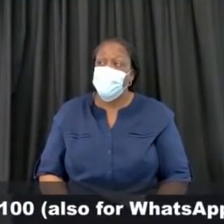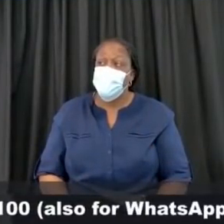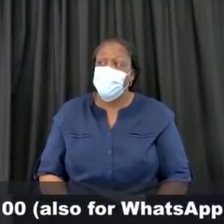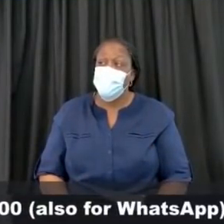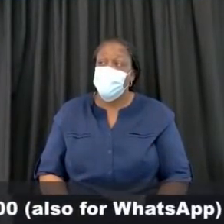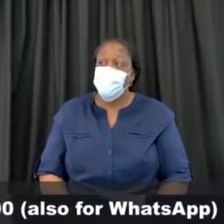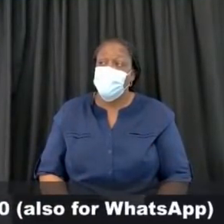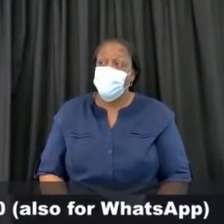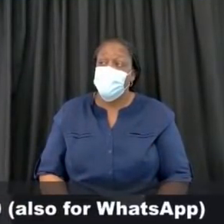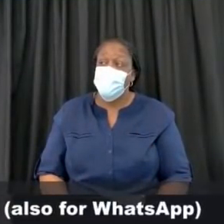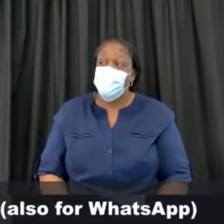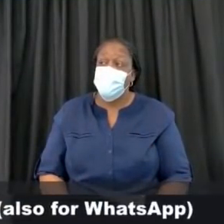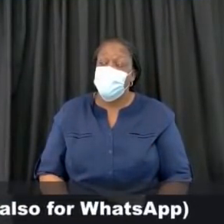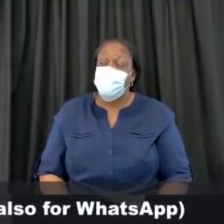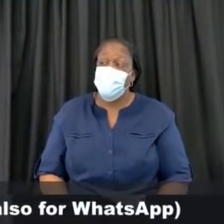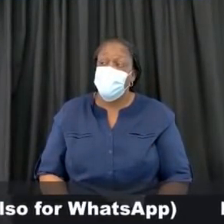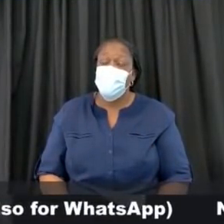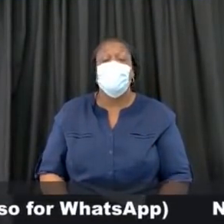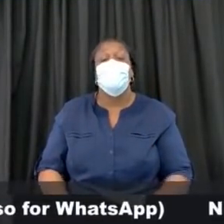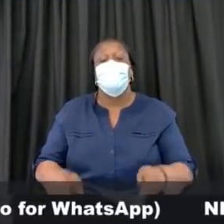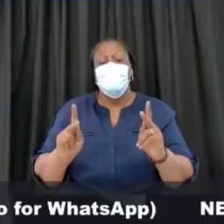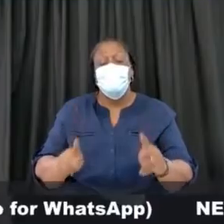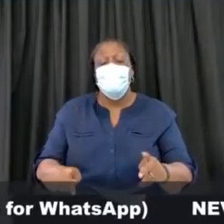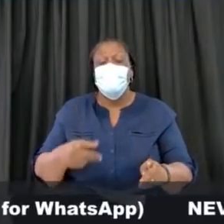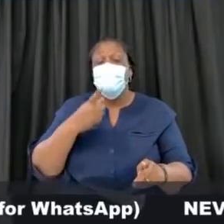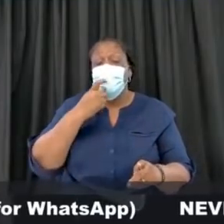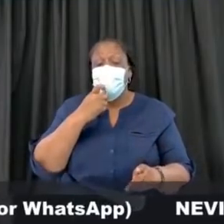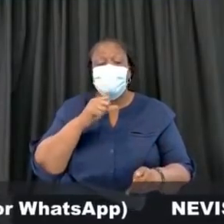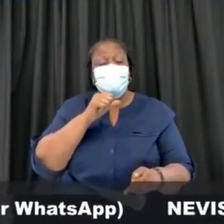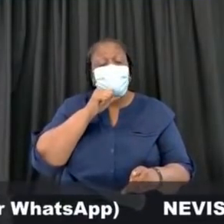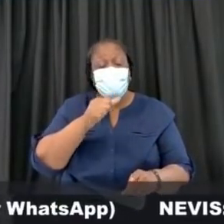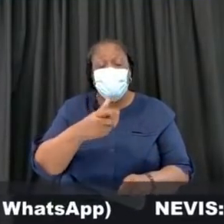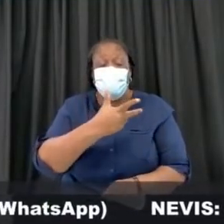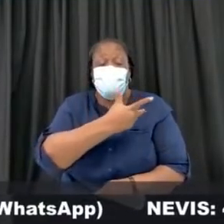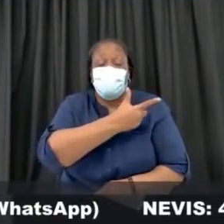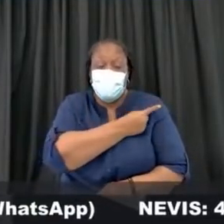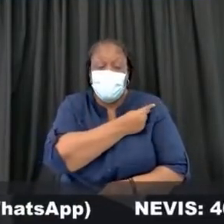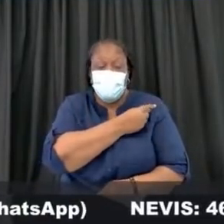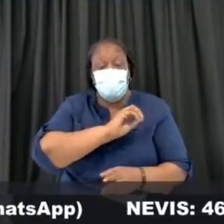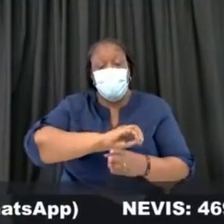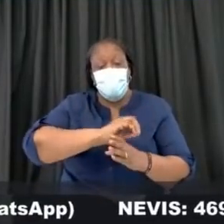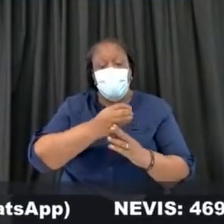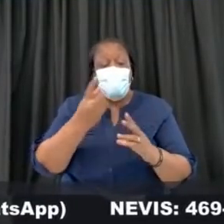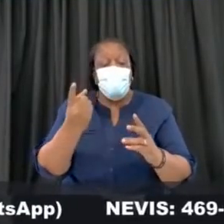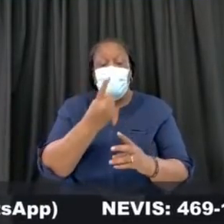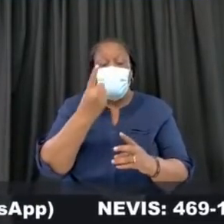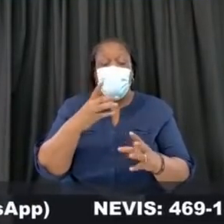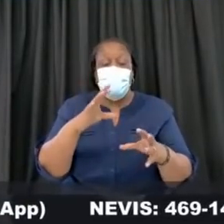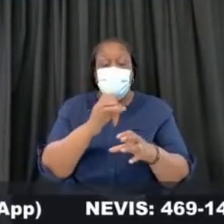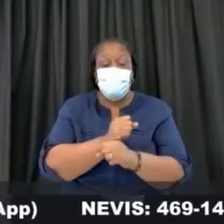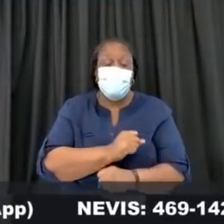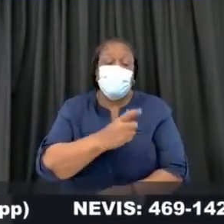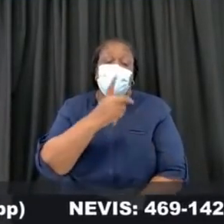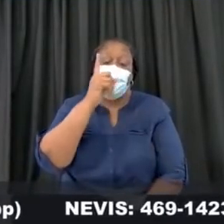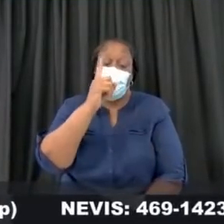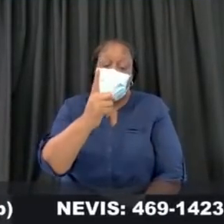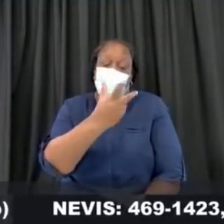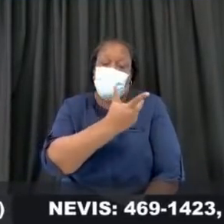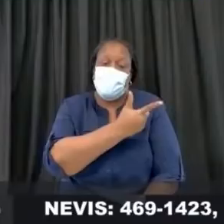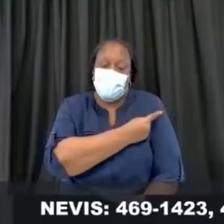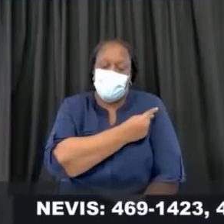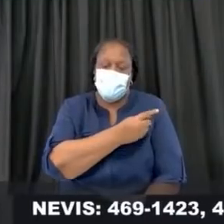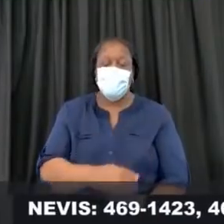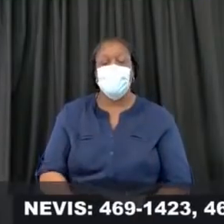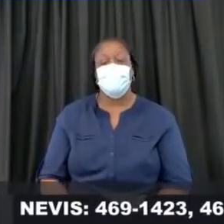are in persons who are unvaccinated. So the science has shown that the vaccine works, the